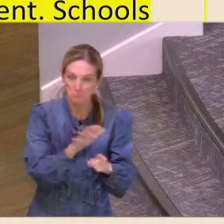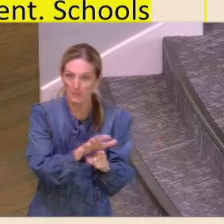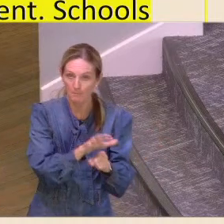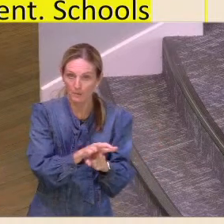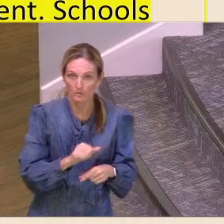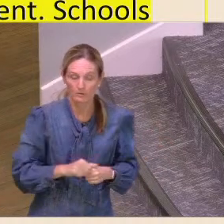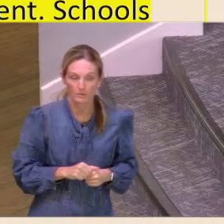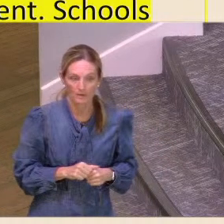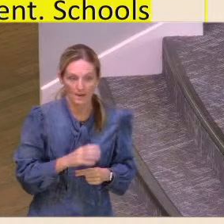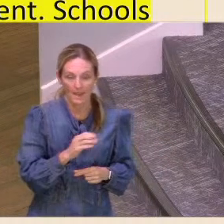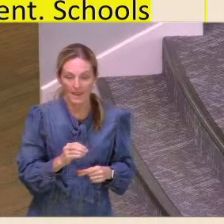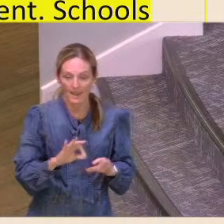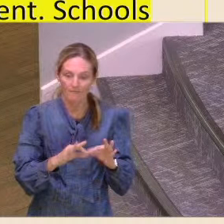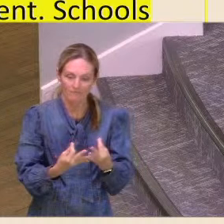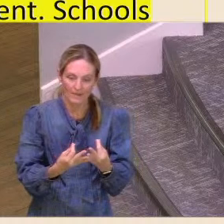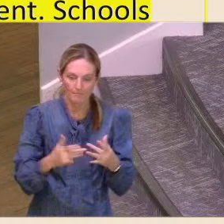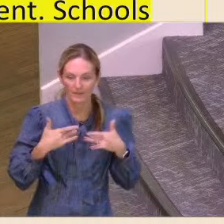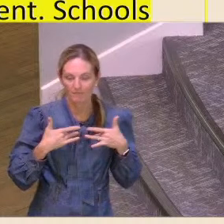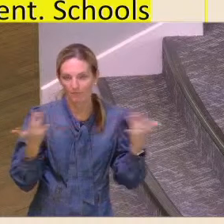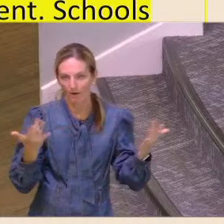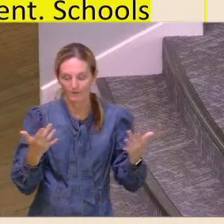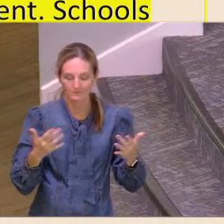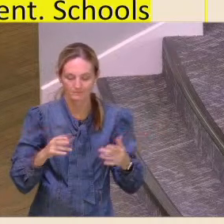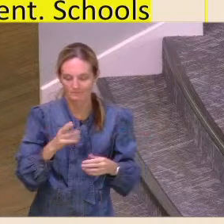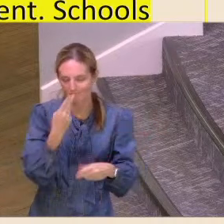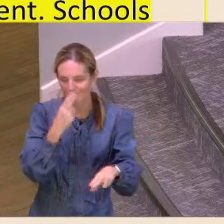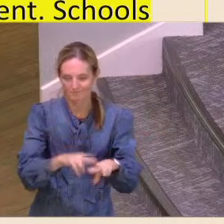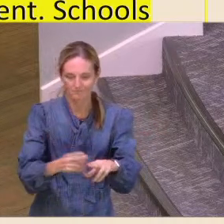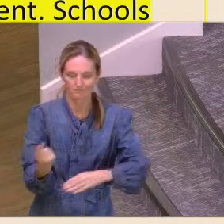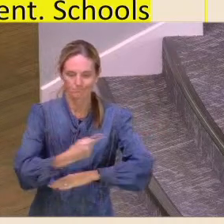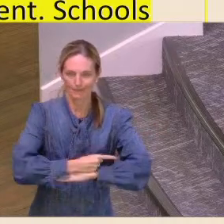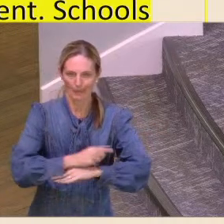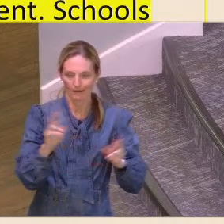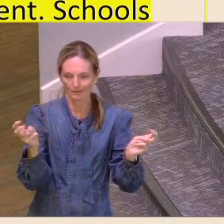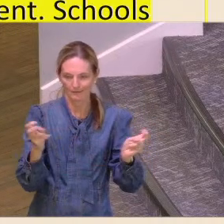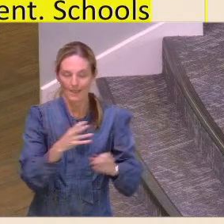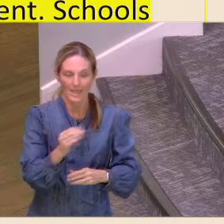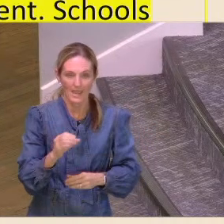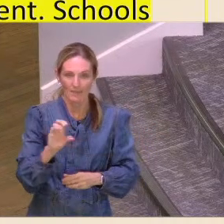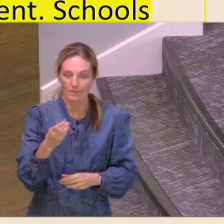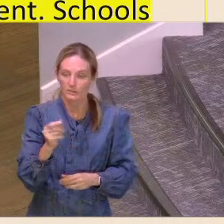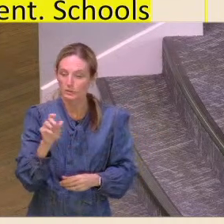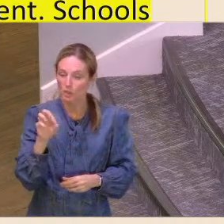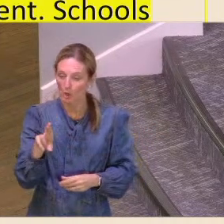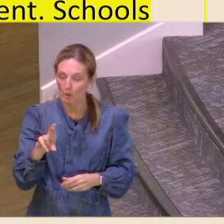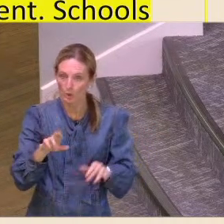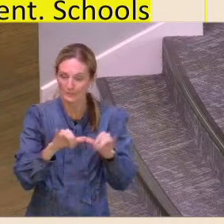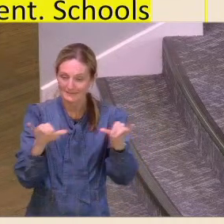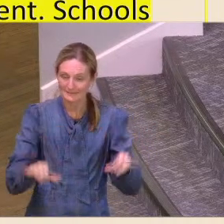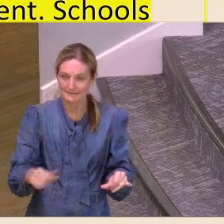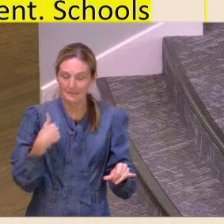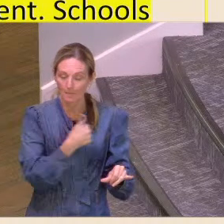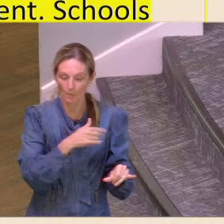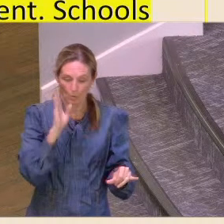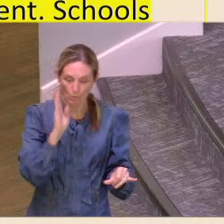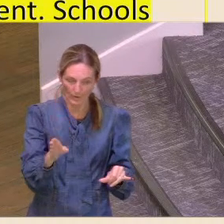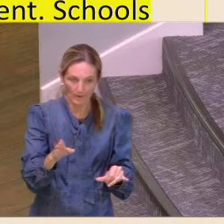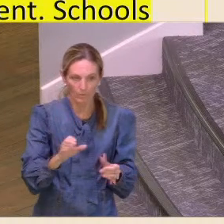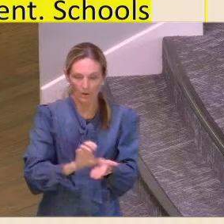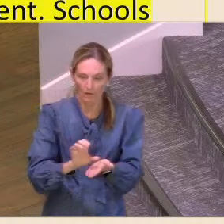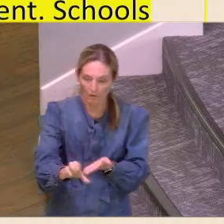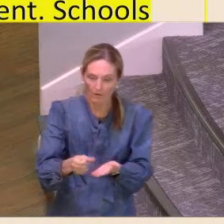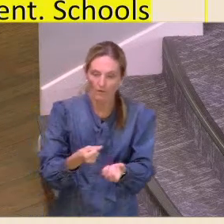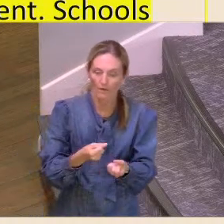in those family fun day events. And for our charter system, we are continuing to fund those LSGT Better